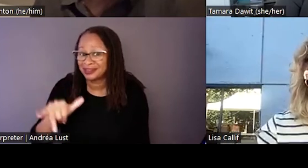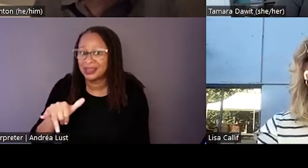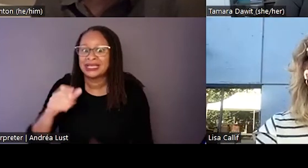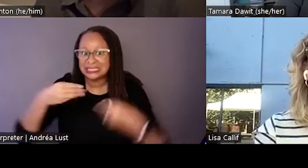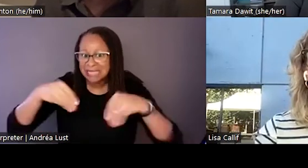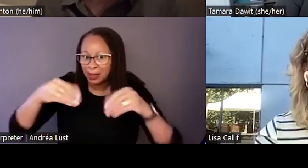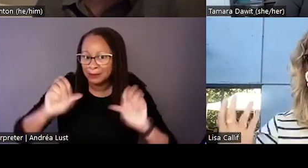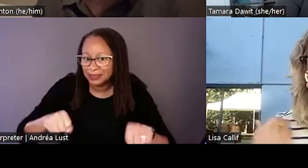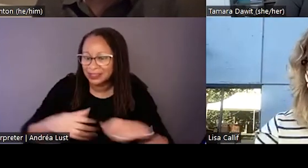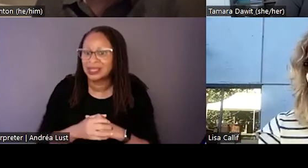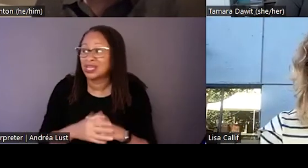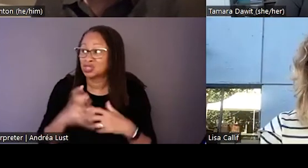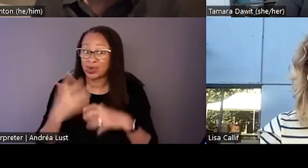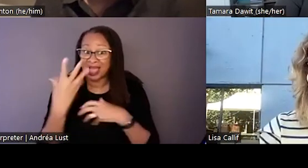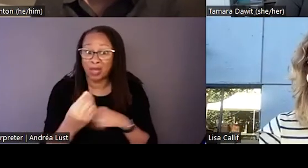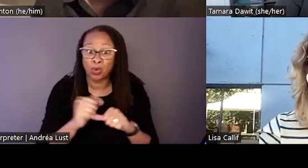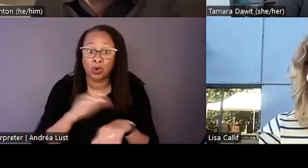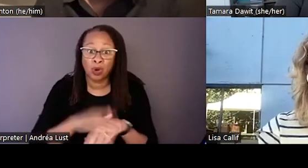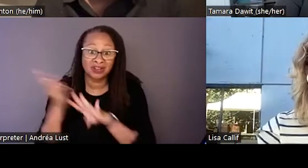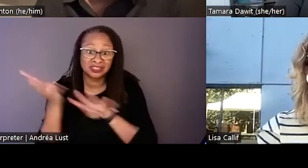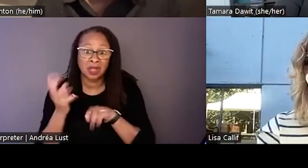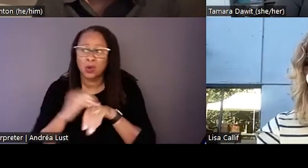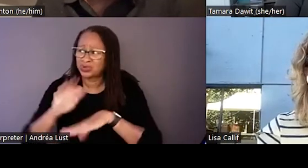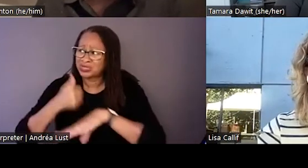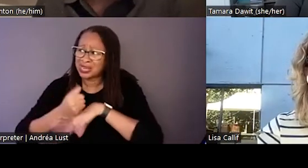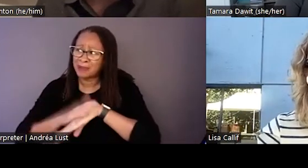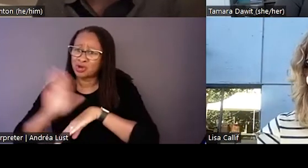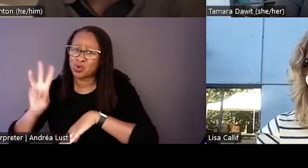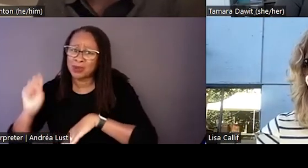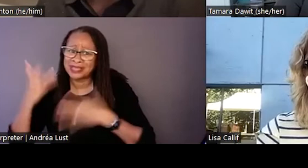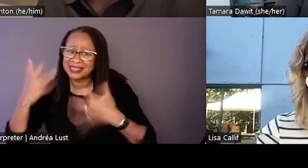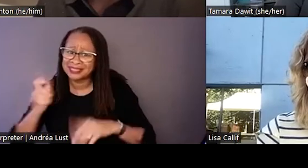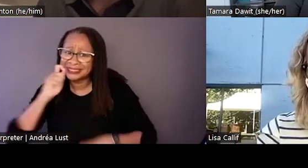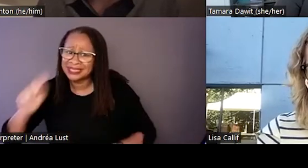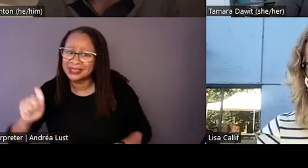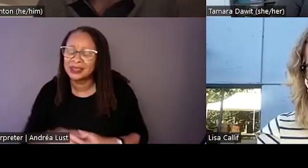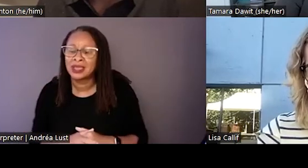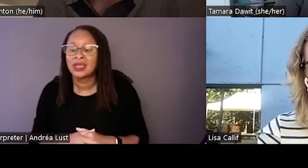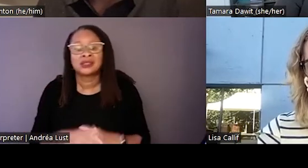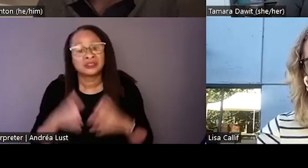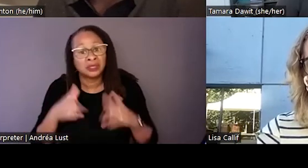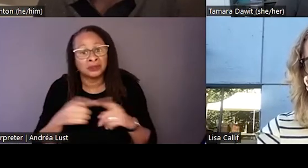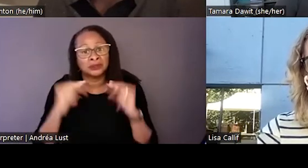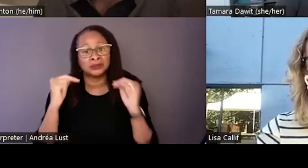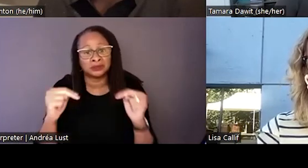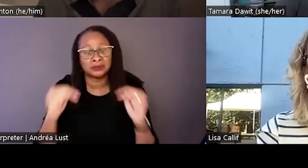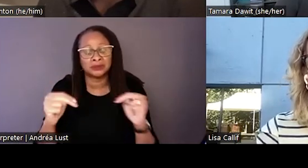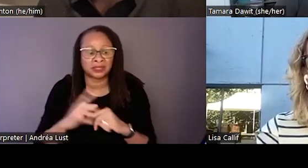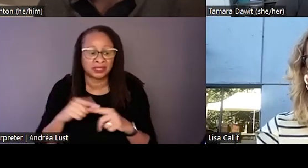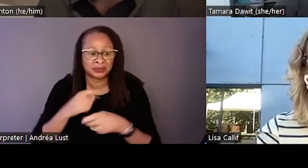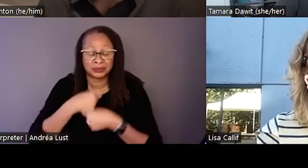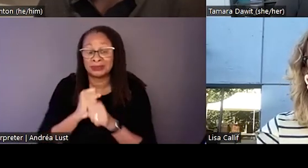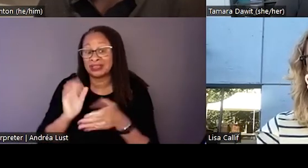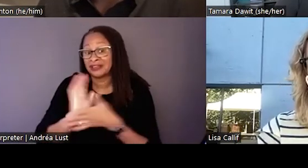streaming platform? Or are you going to put this up on your own website? Like, so I think that there is ways to negotiate and to make the